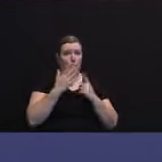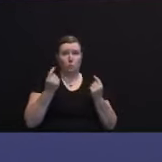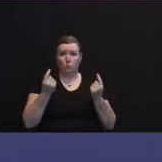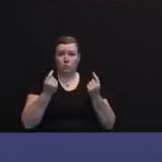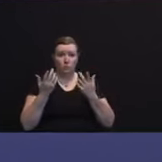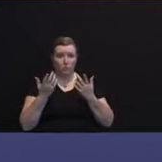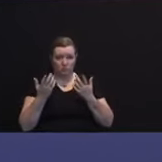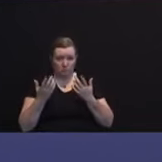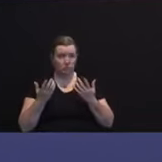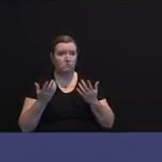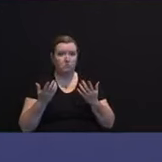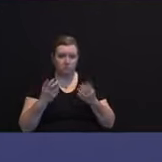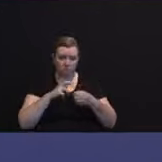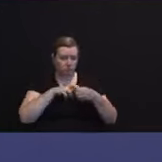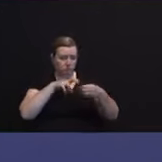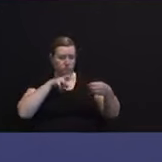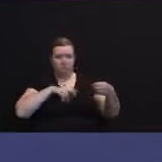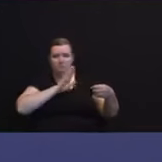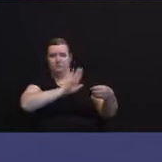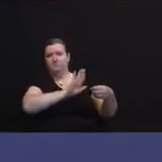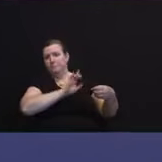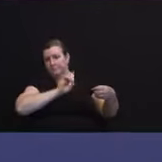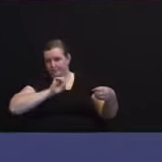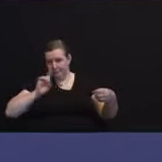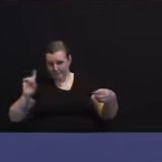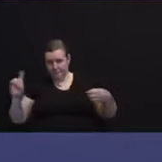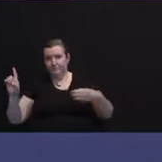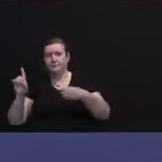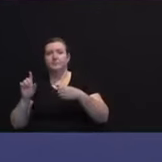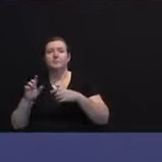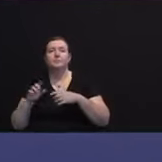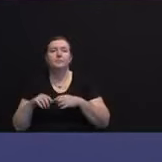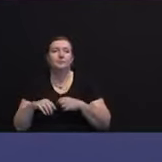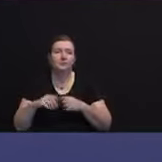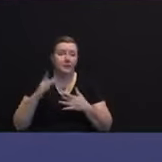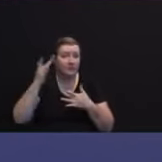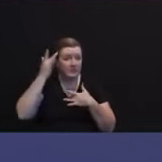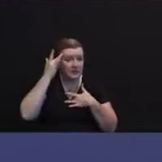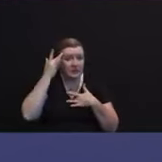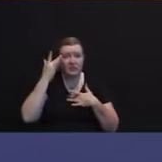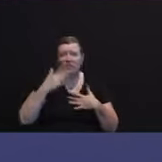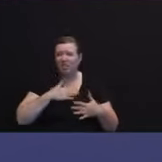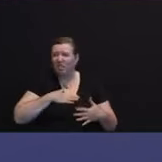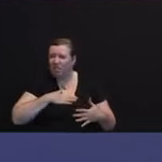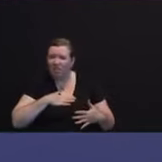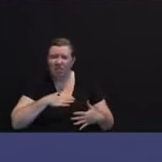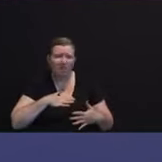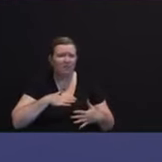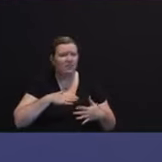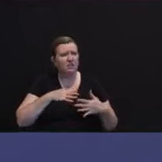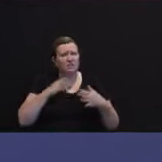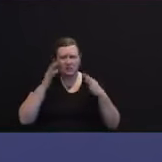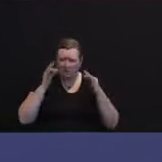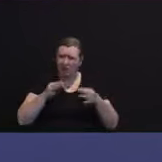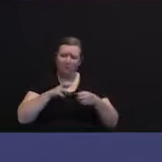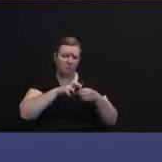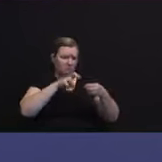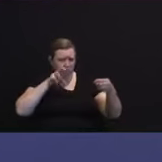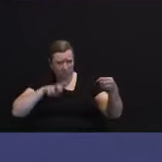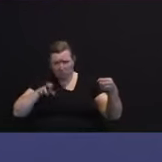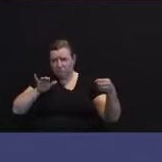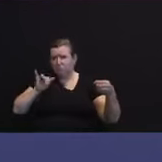tested. If you don't feel well, you've got symptoms, take yourself off the field. Wait those days, Judy, and then get